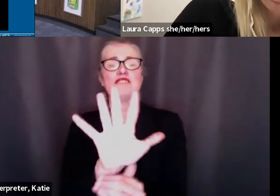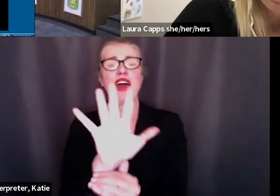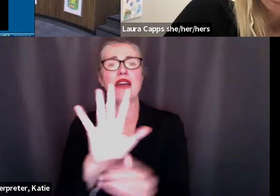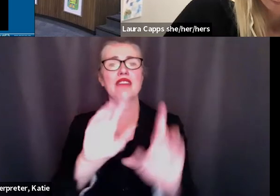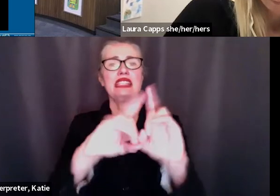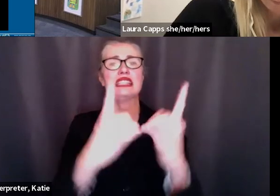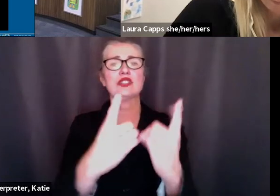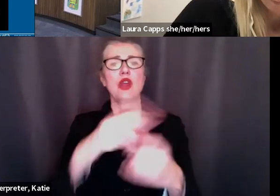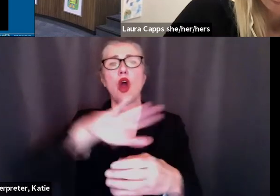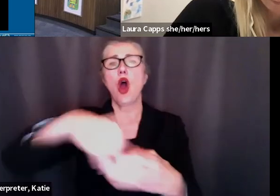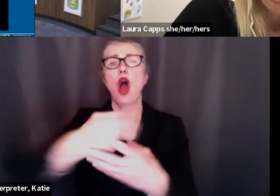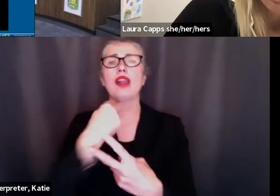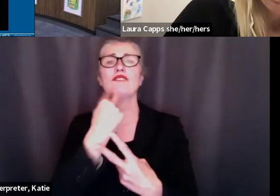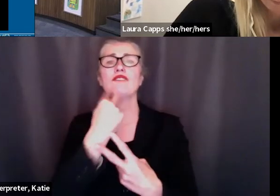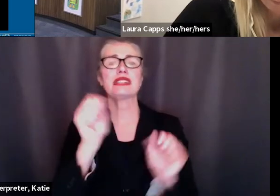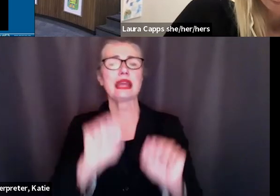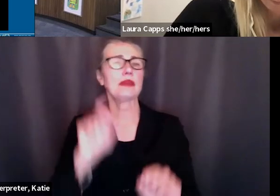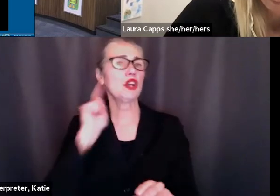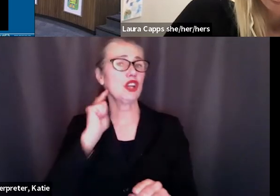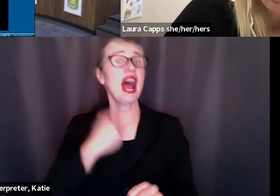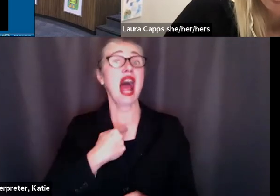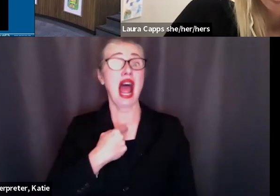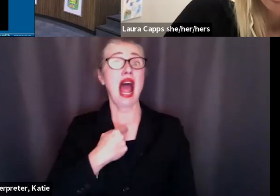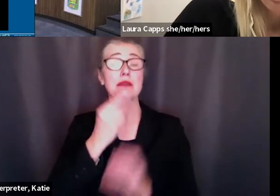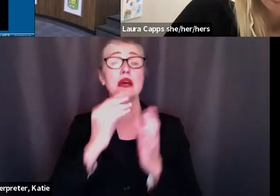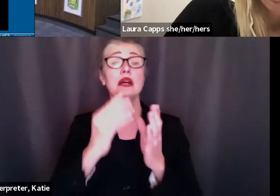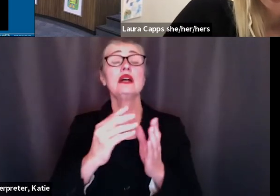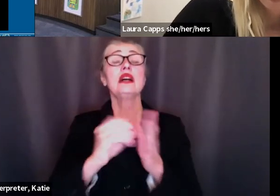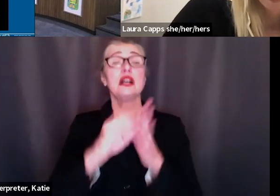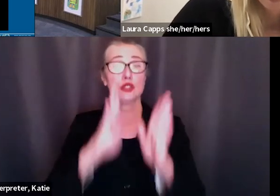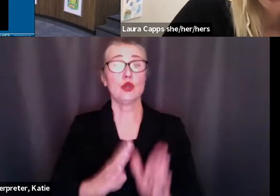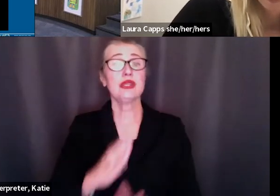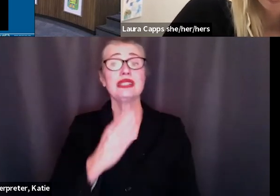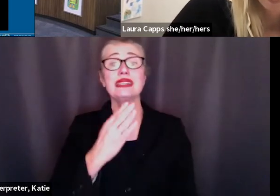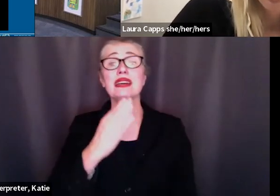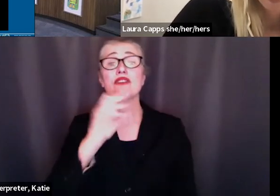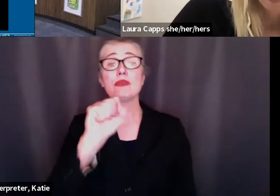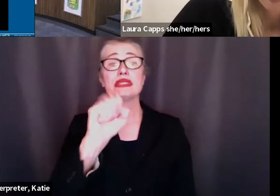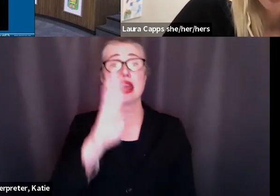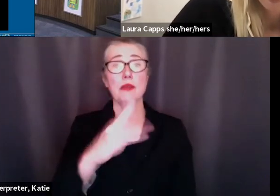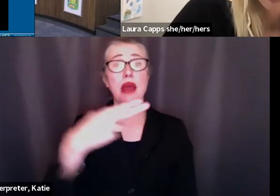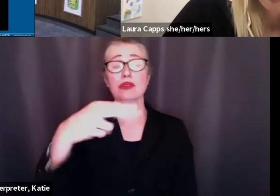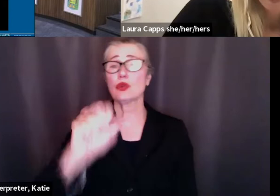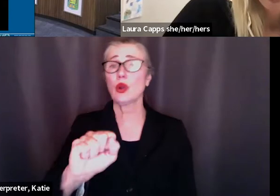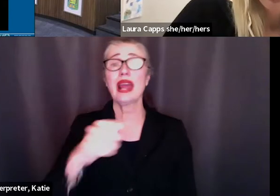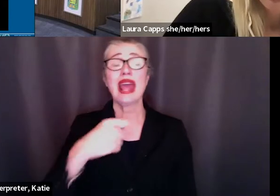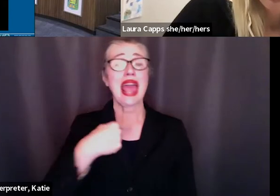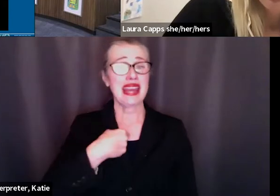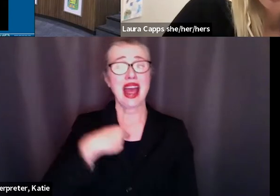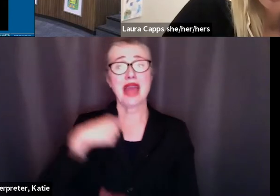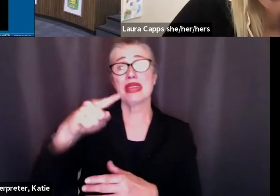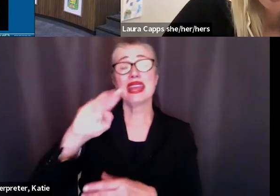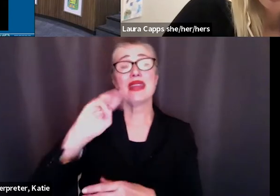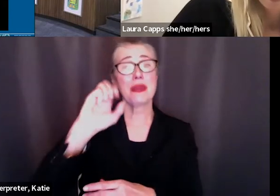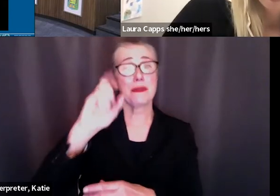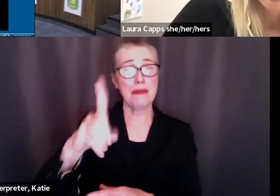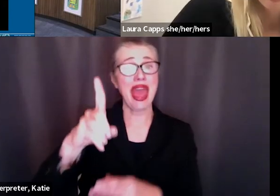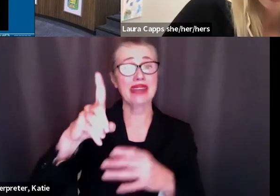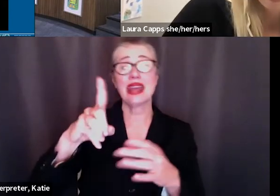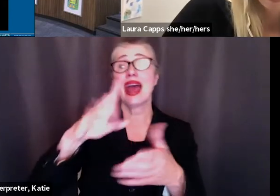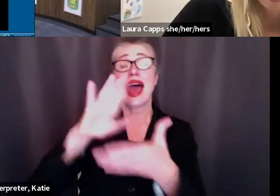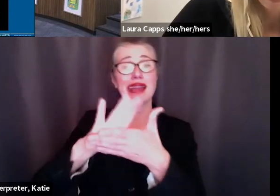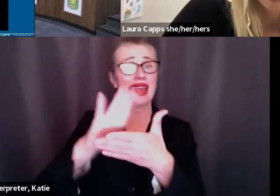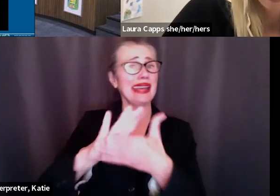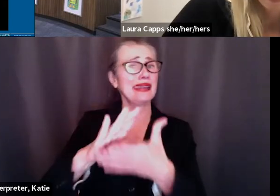heard being a student of color from santa barbara high and being in the mad academy it's unfortunate that there's not more latinx representation in the mad academy as